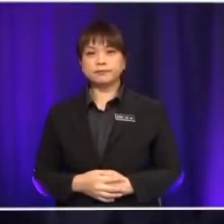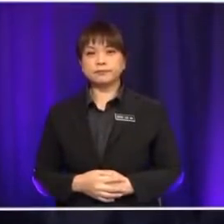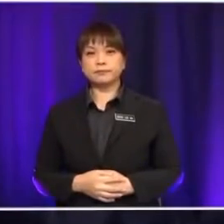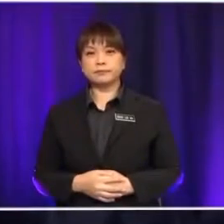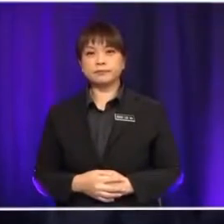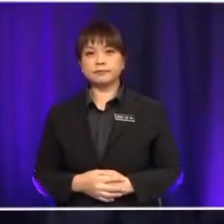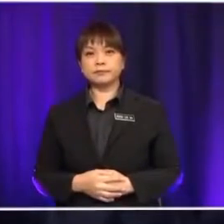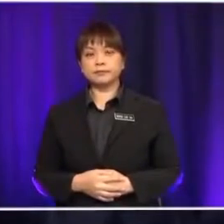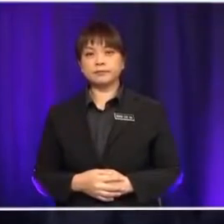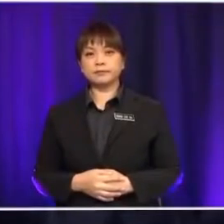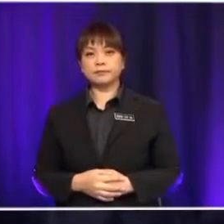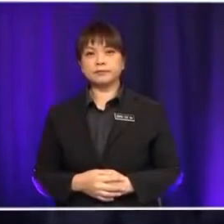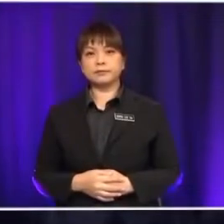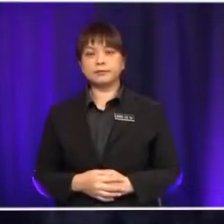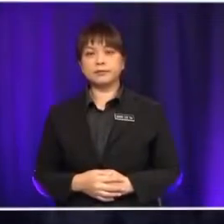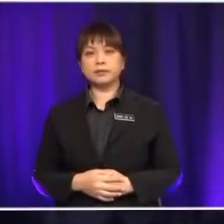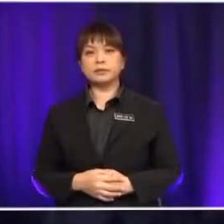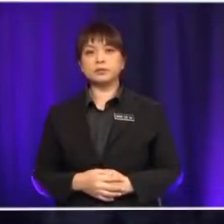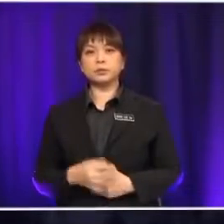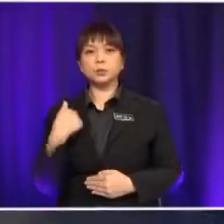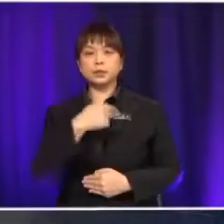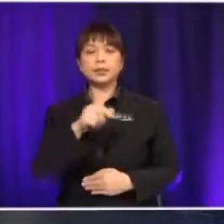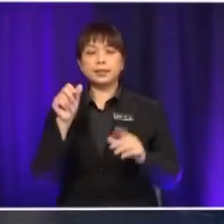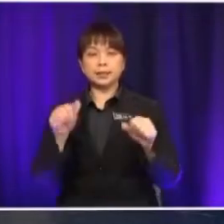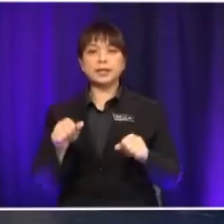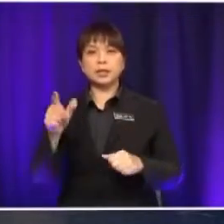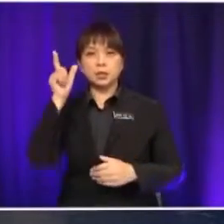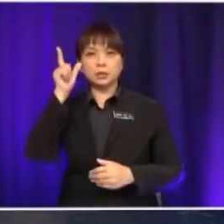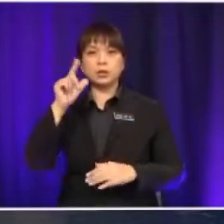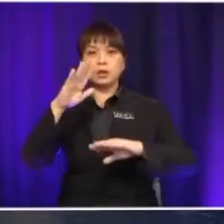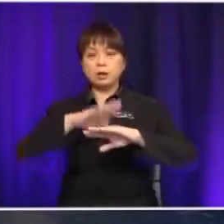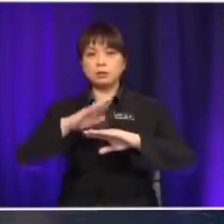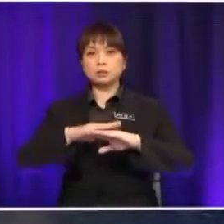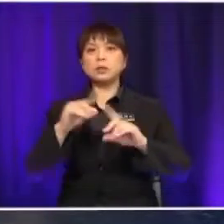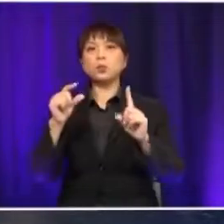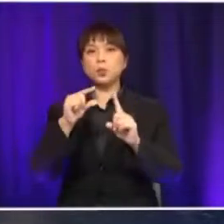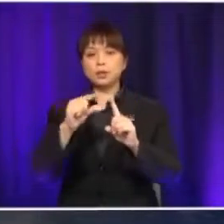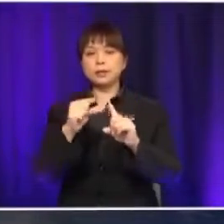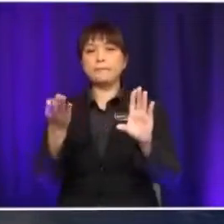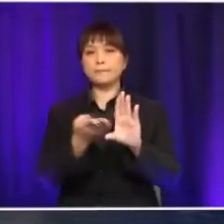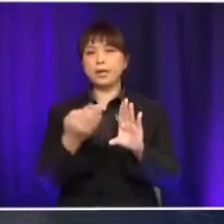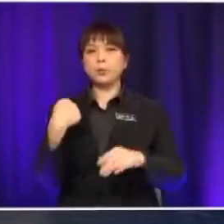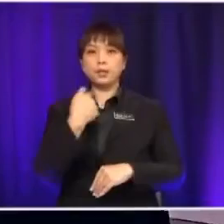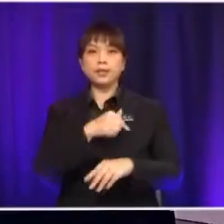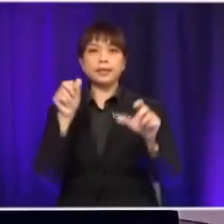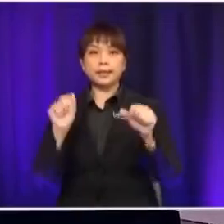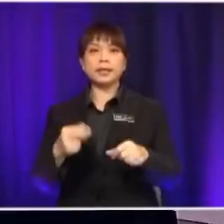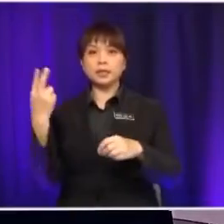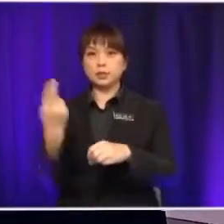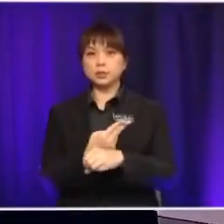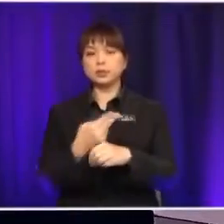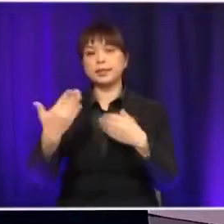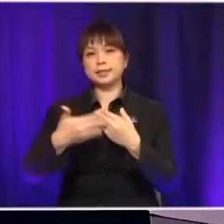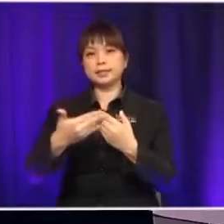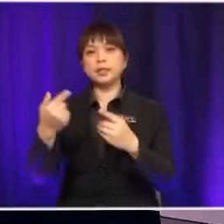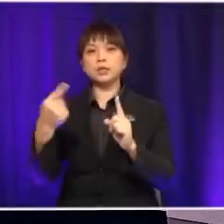can use. Maybe we can also have a look at that. All right, okay, so these are the word bank again that you can use, right? So easy to bring around,